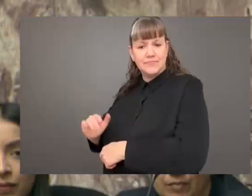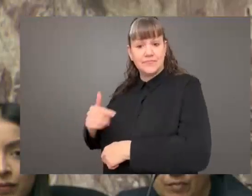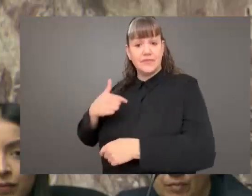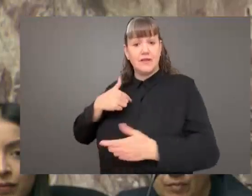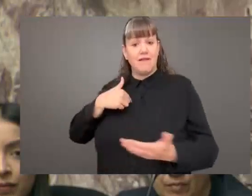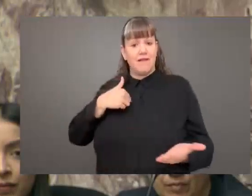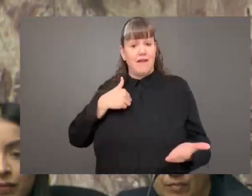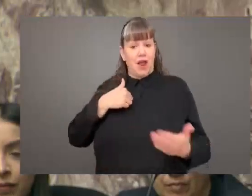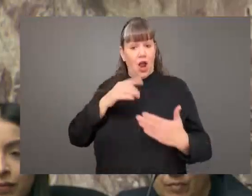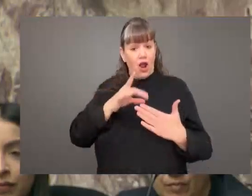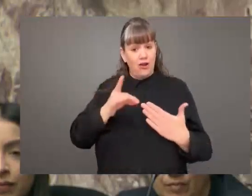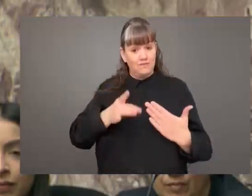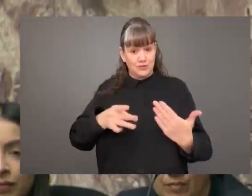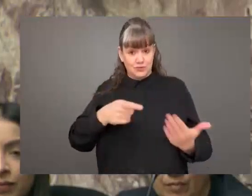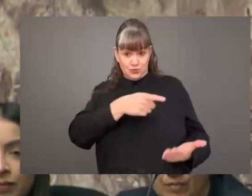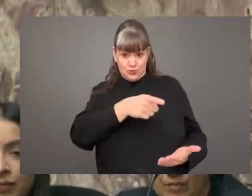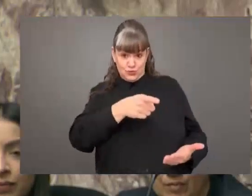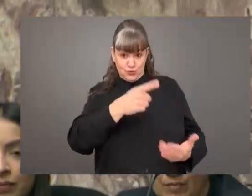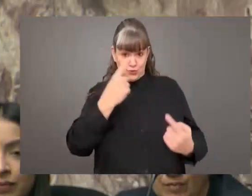the full truth.